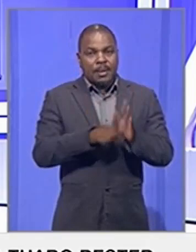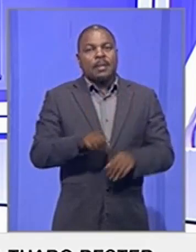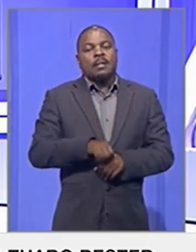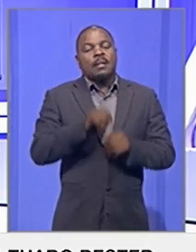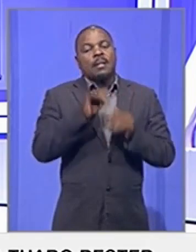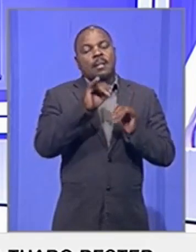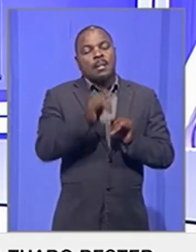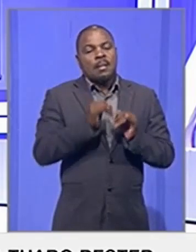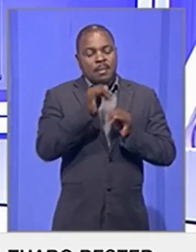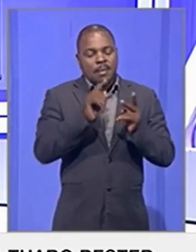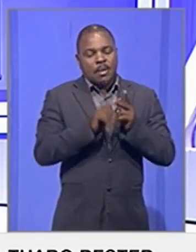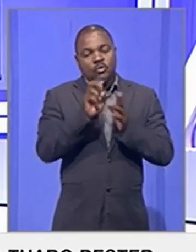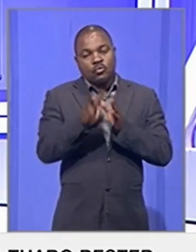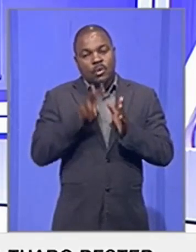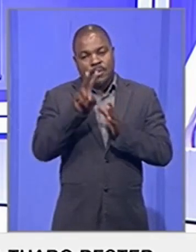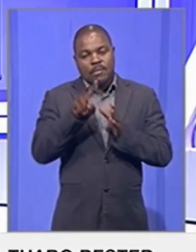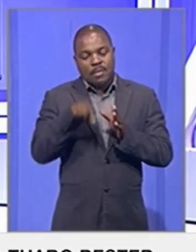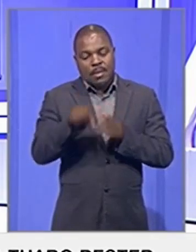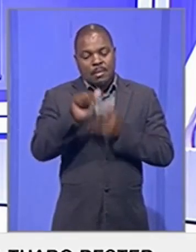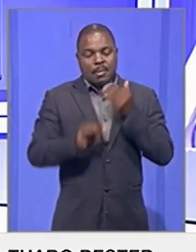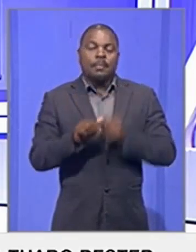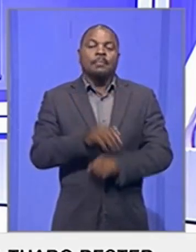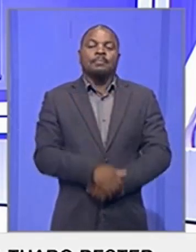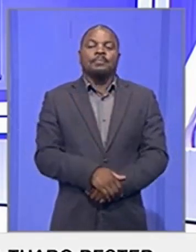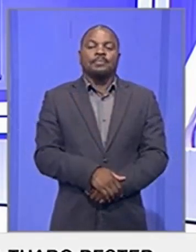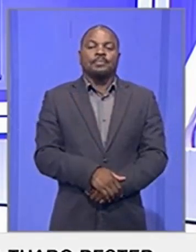le 12.